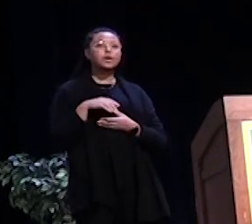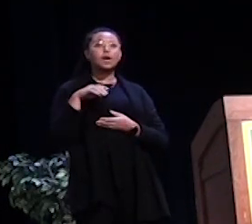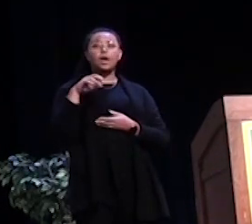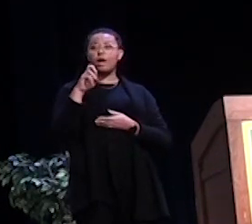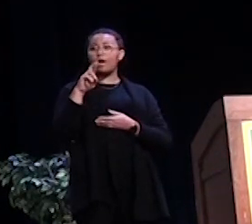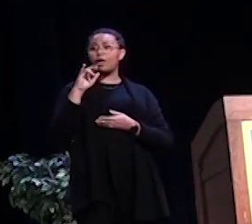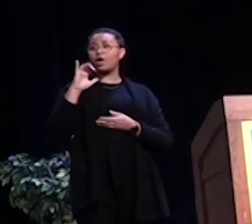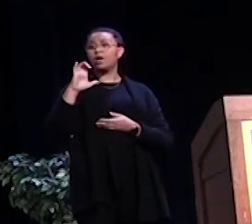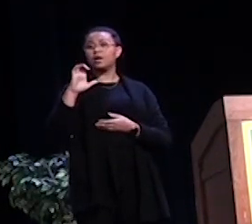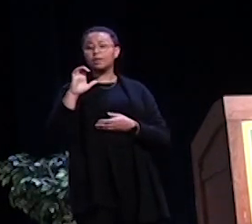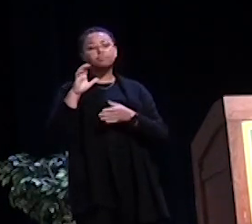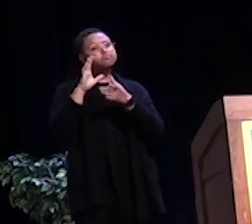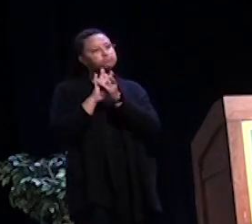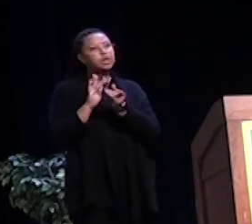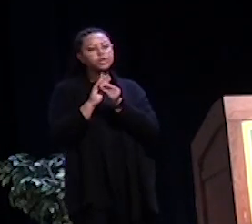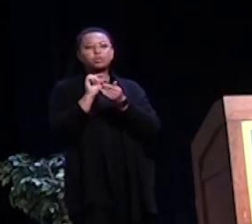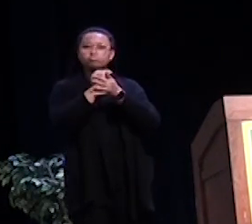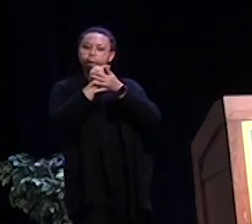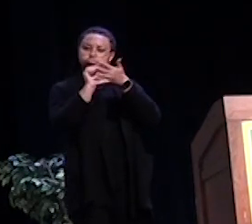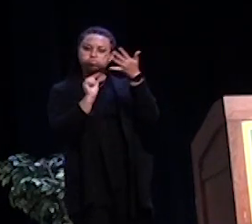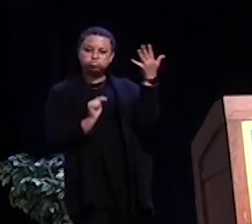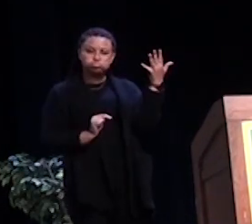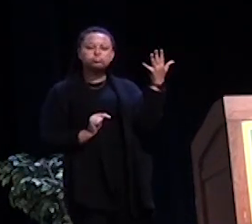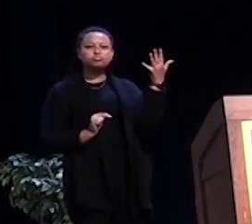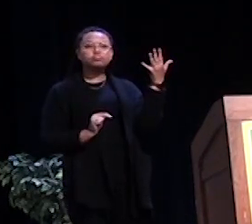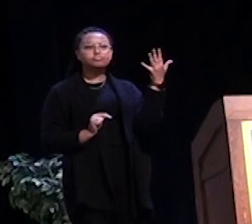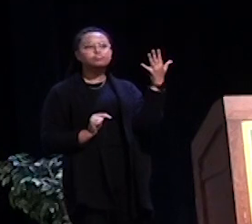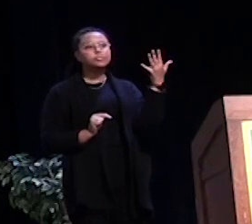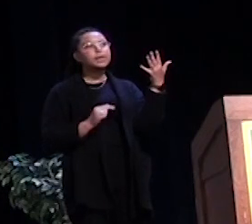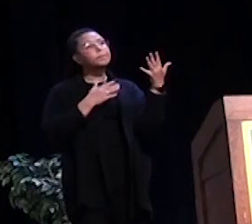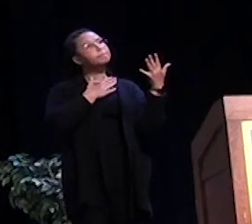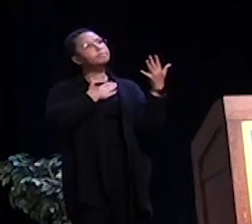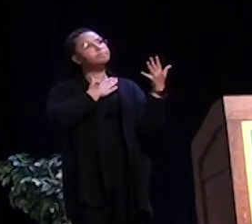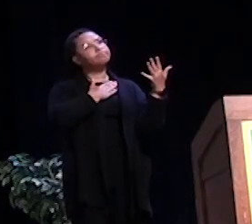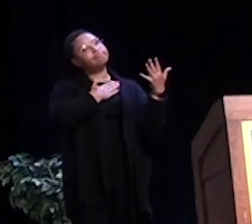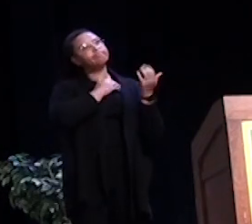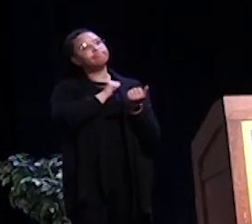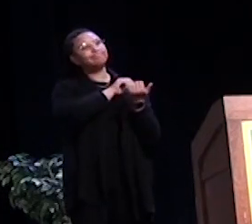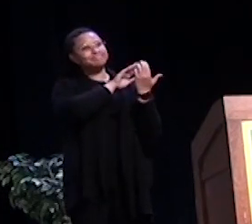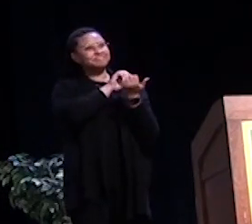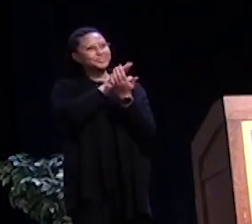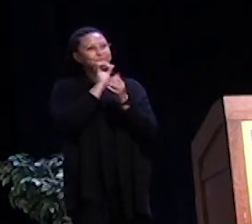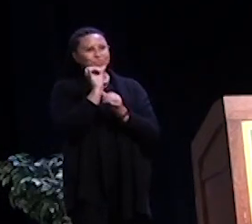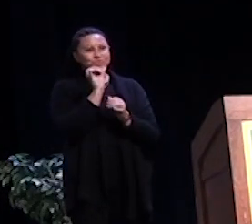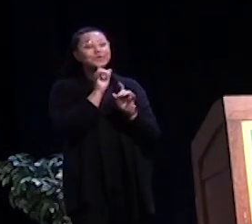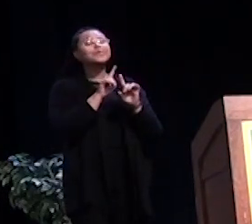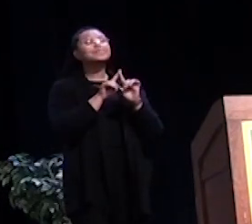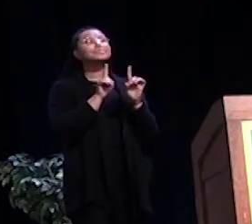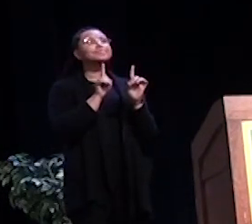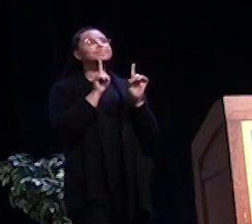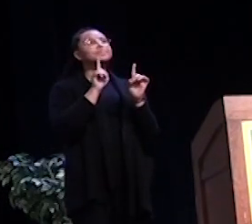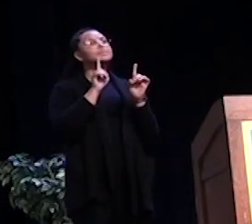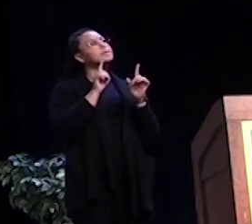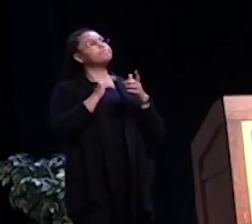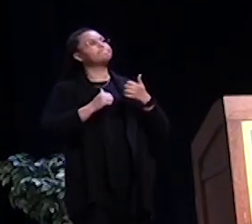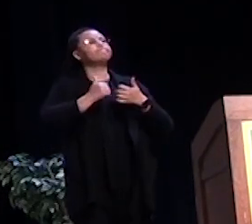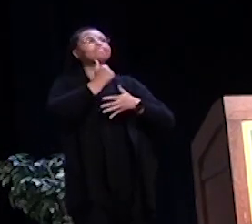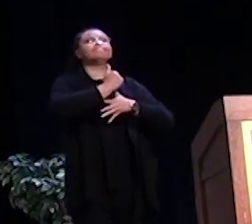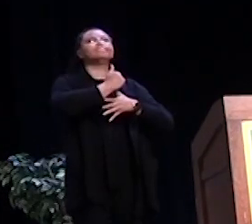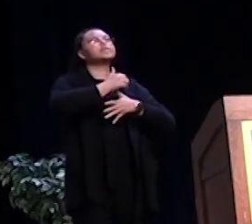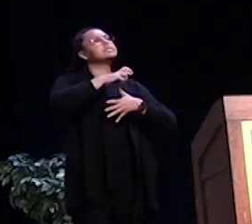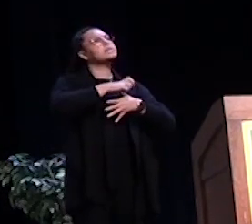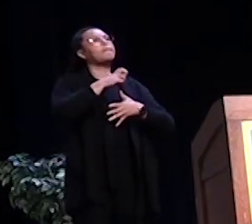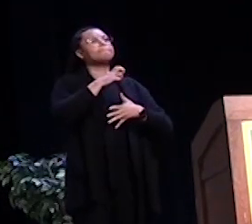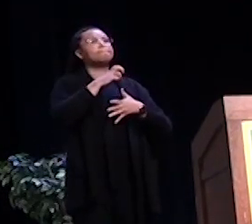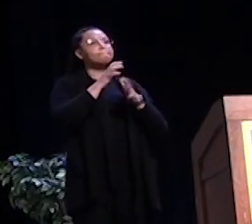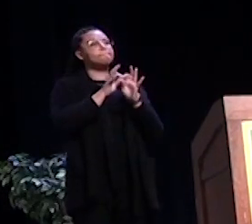So Eric touched on a lot of points that I really have addressed, but I think the most important thing is in working with